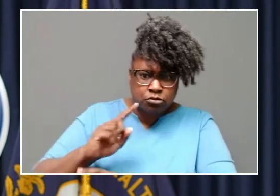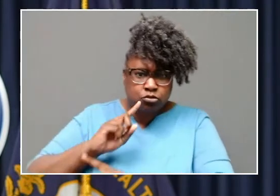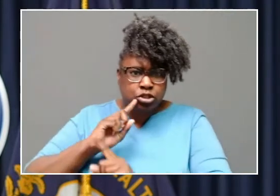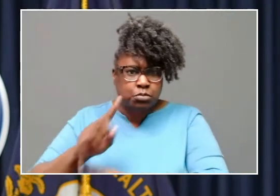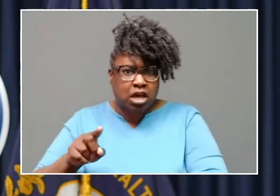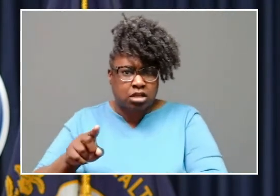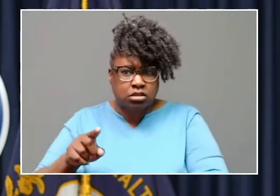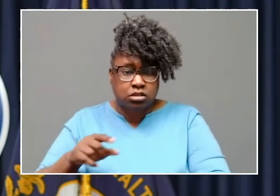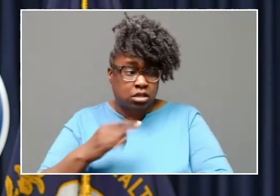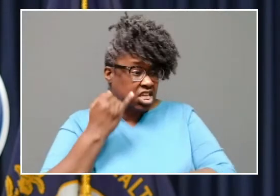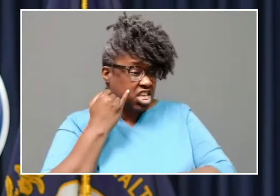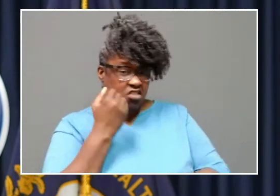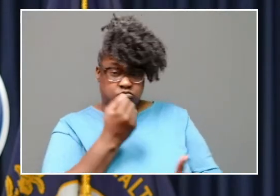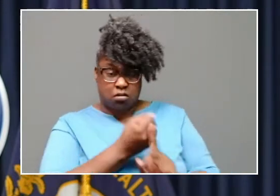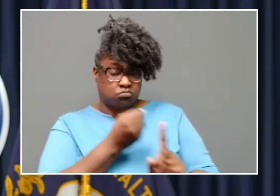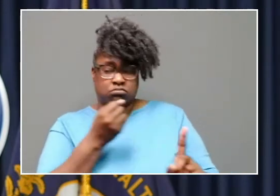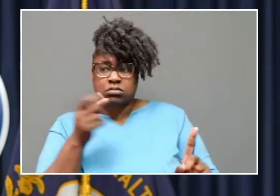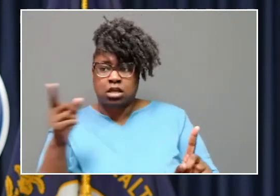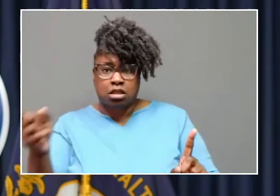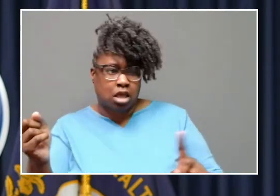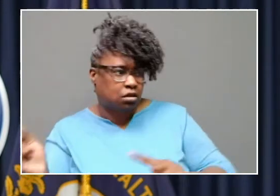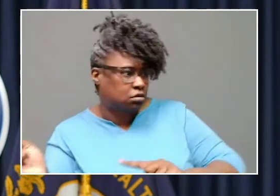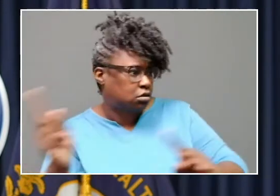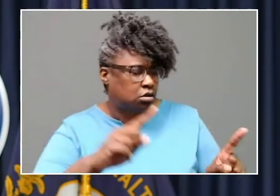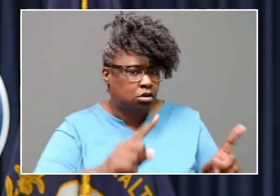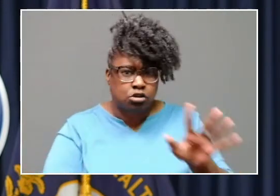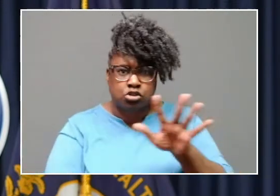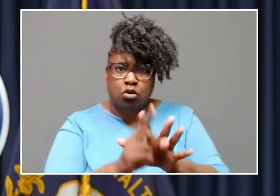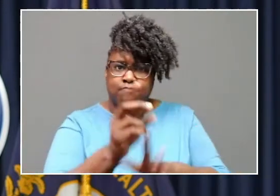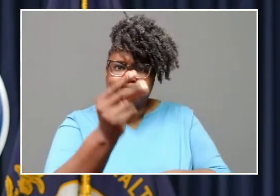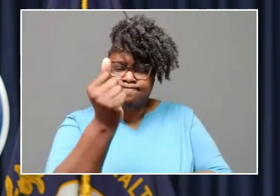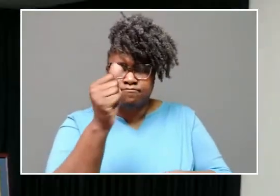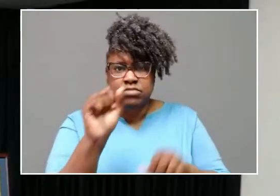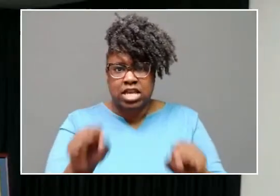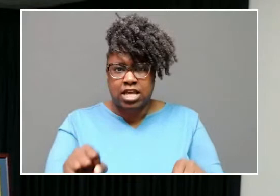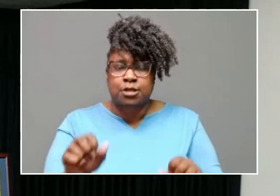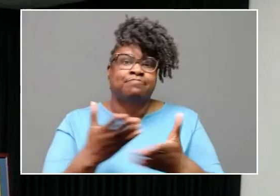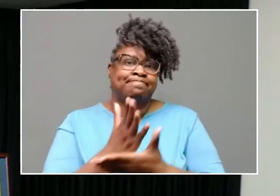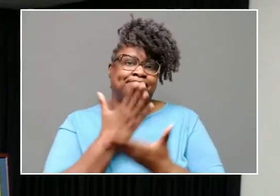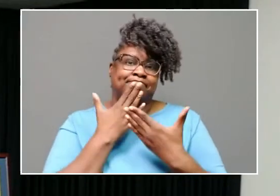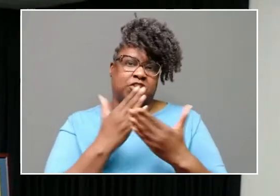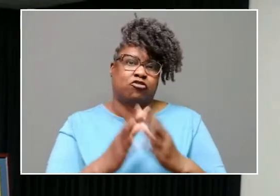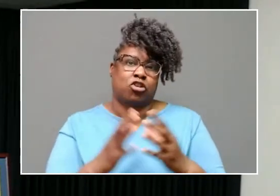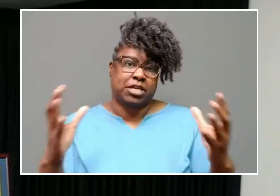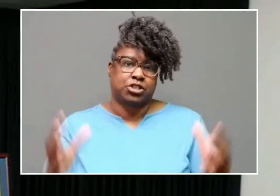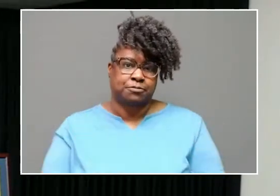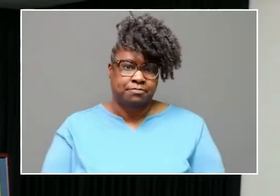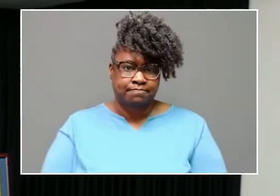to any of these violent situations. All right. Thank you all very much.